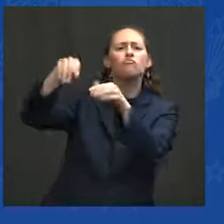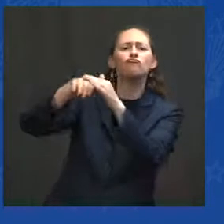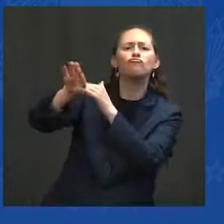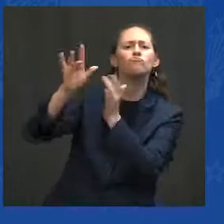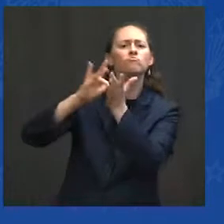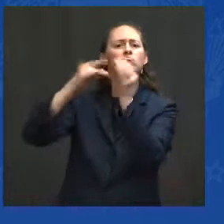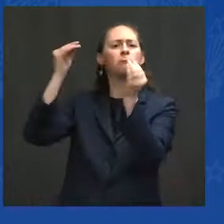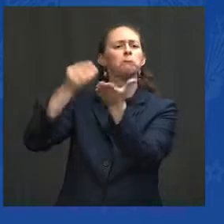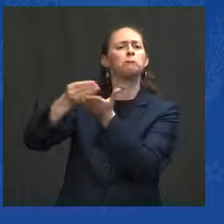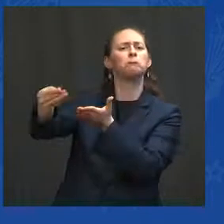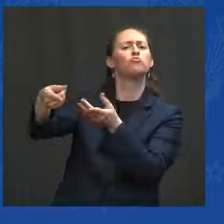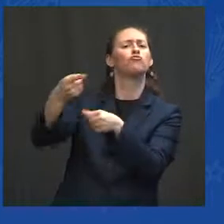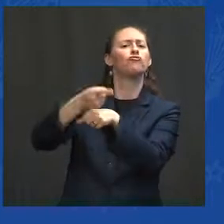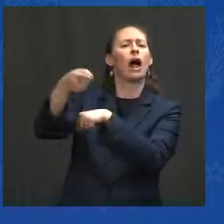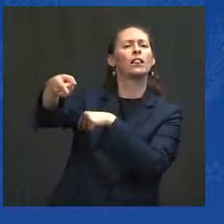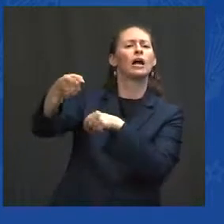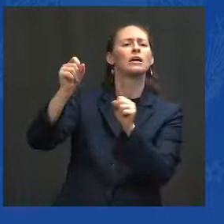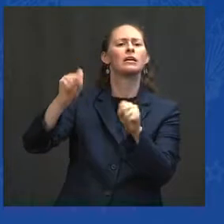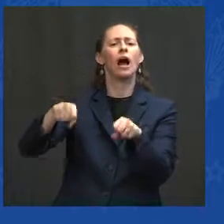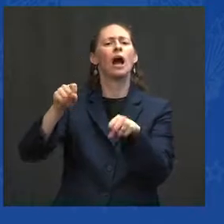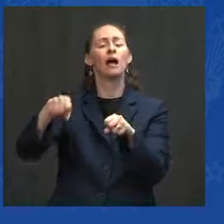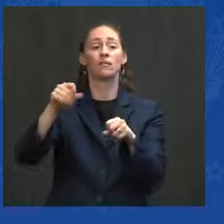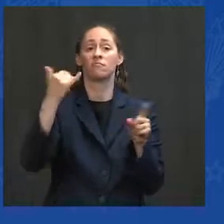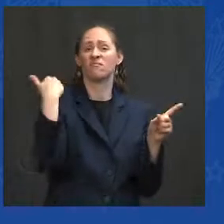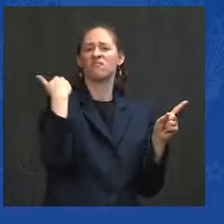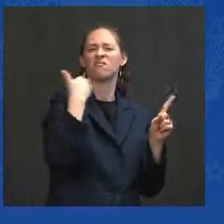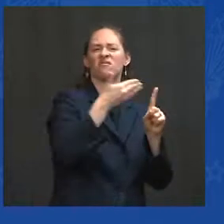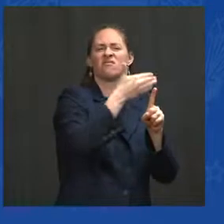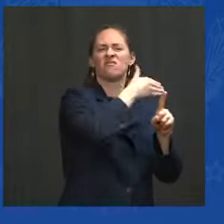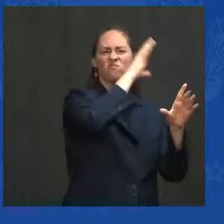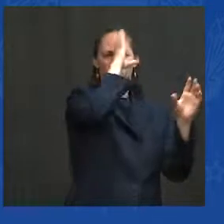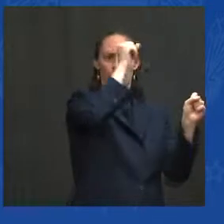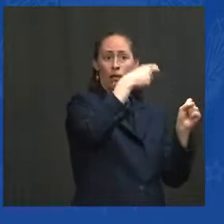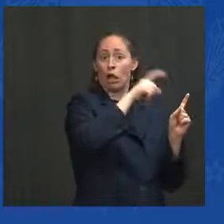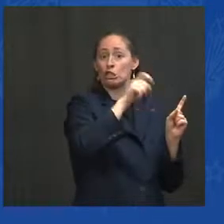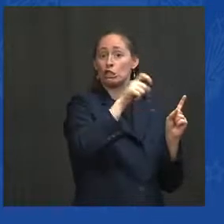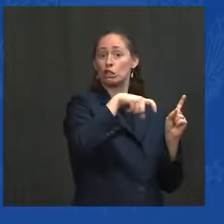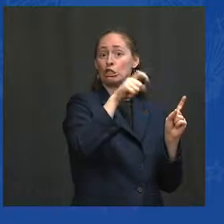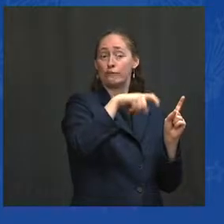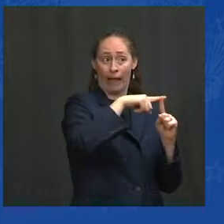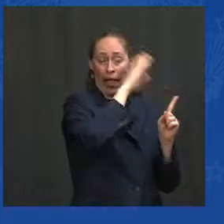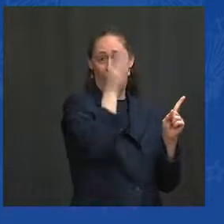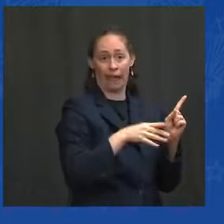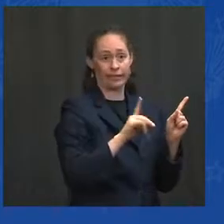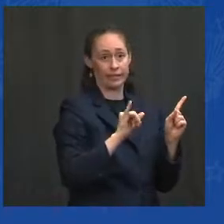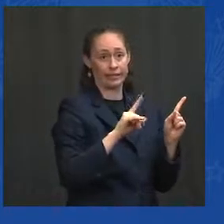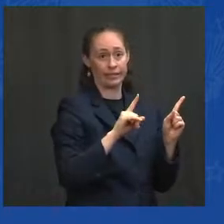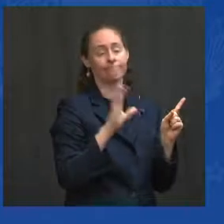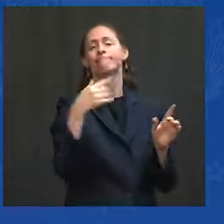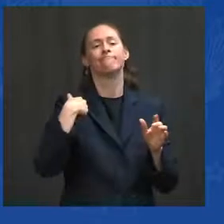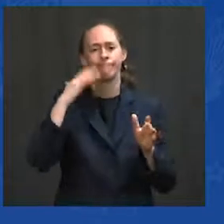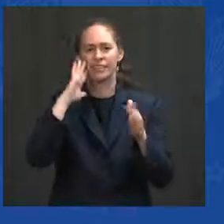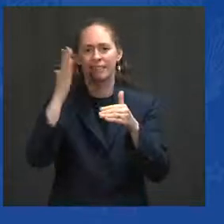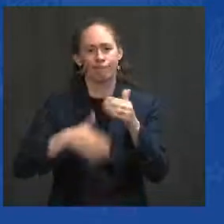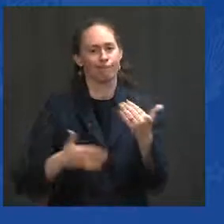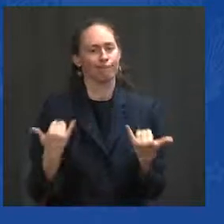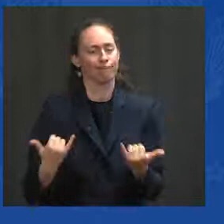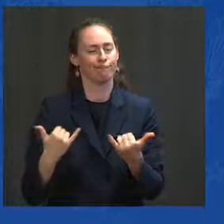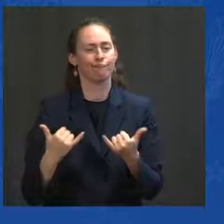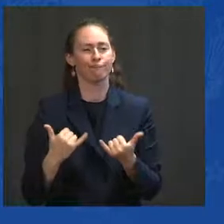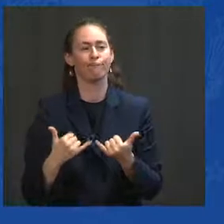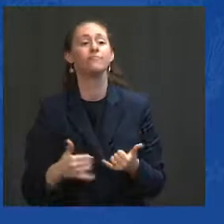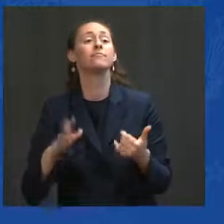That's something the last administration was supposed to have done but didn't do. We're going to get it done. After these rules go